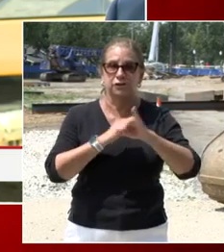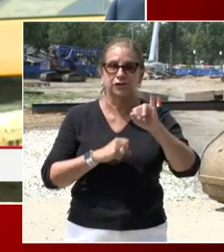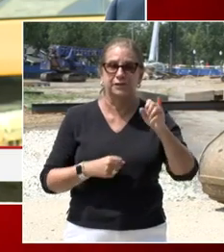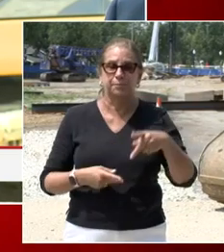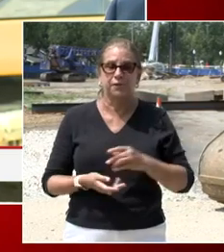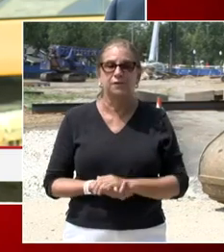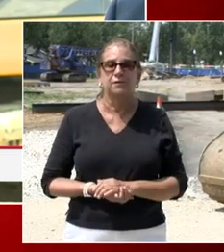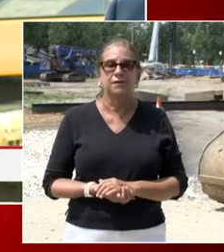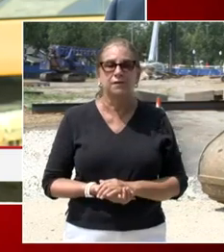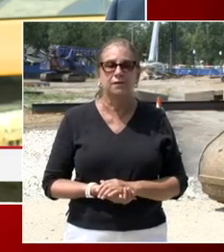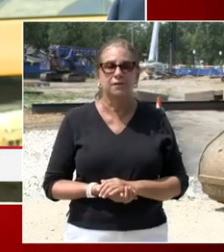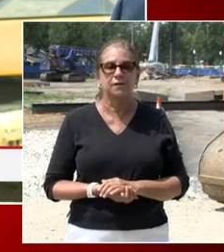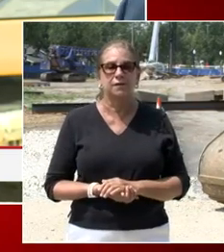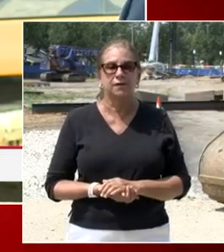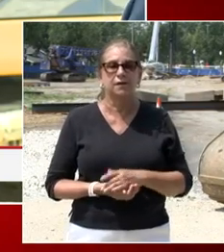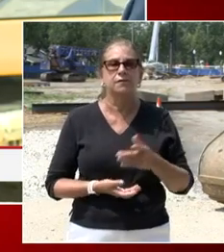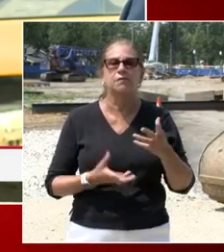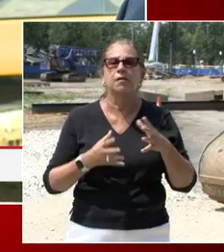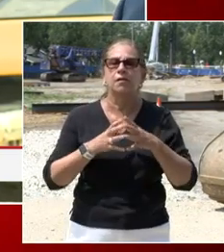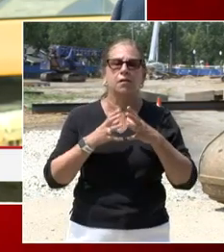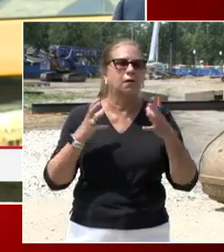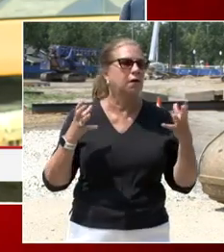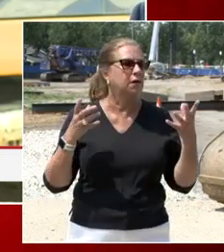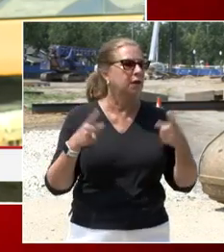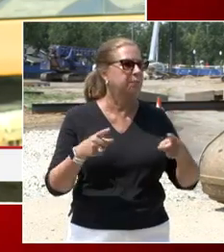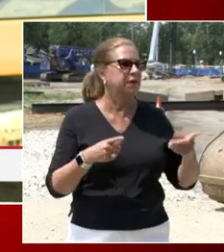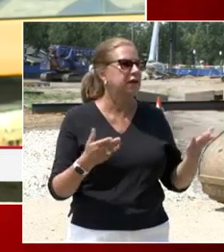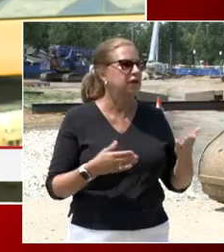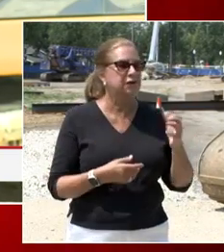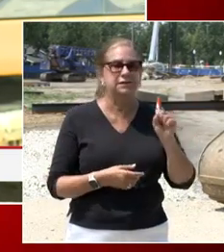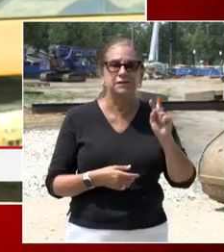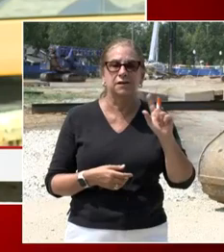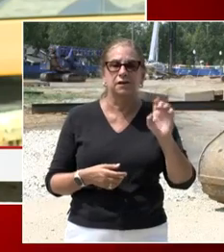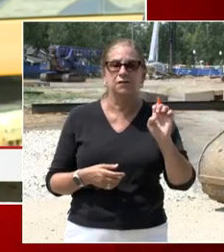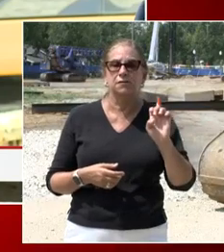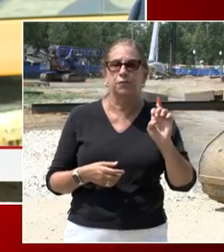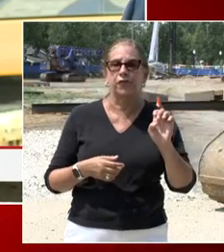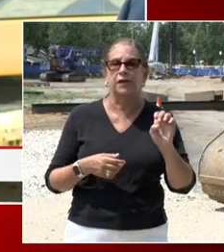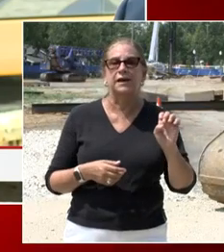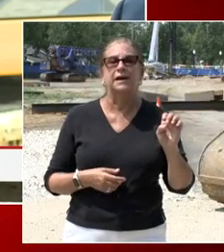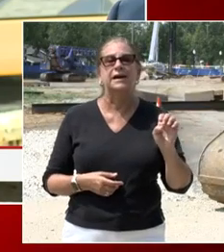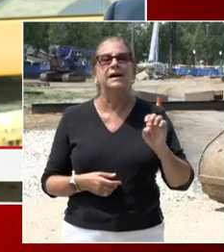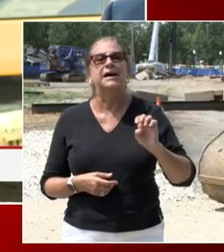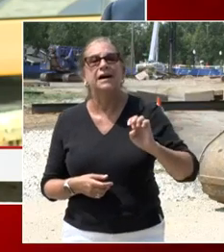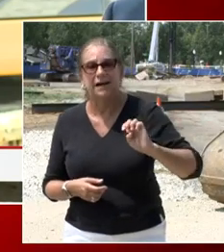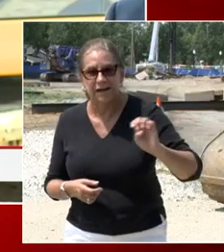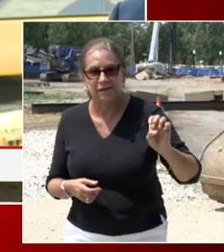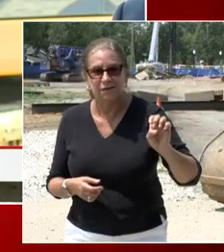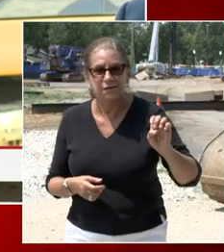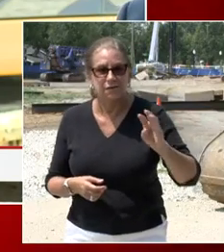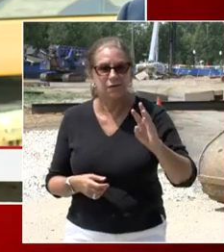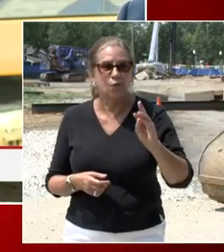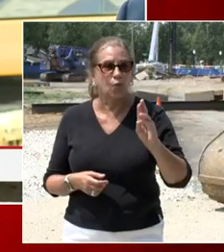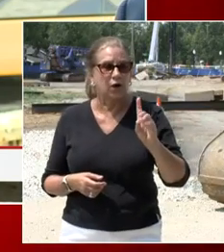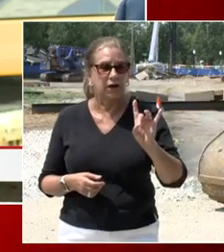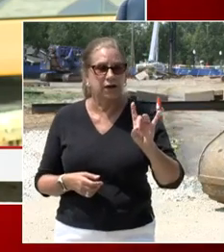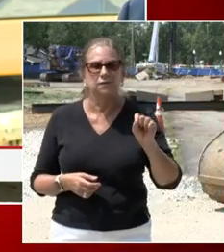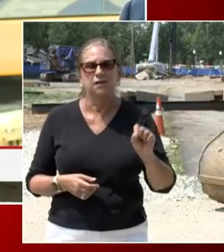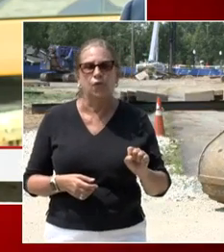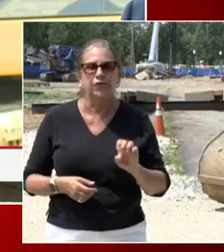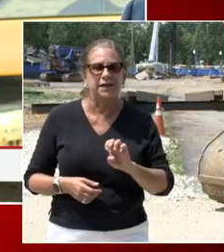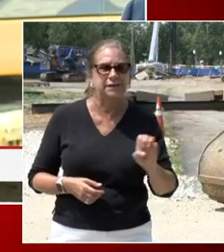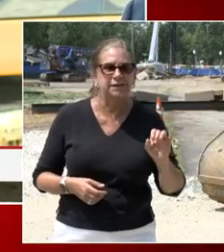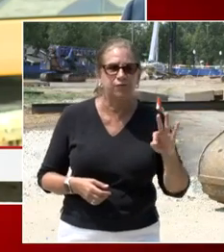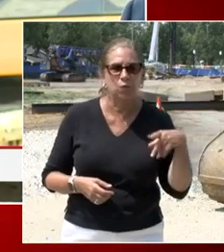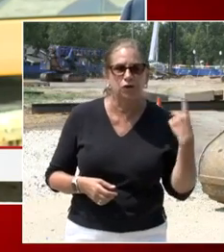in Ward 8, and here on the East End, as Mayor Gray says. And so really what we want to do is make sure that we keep it going.